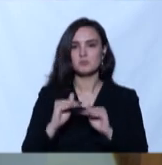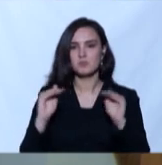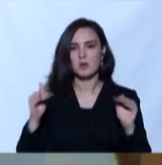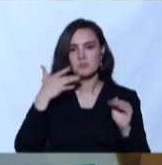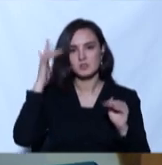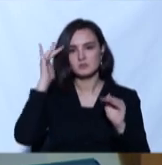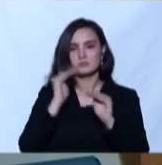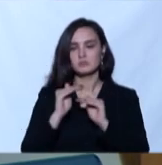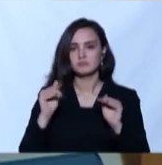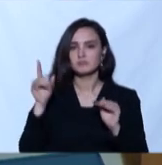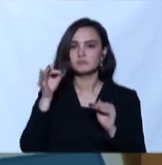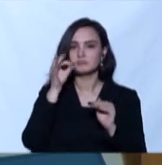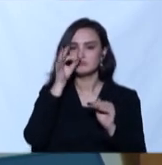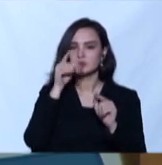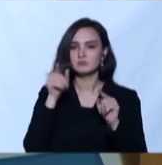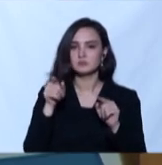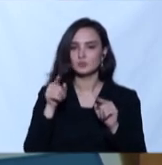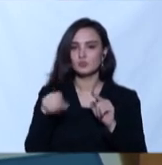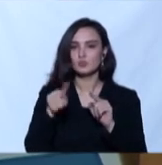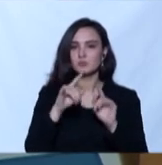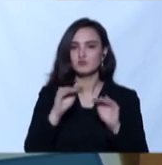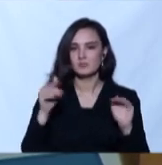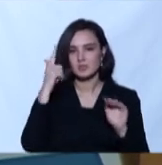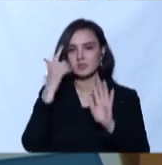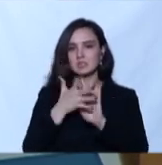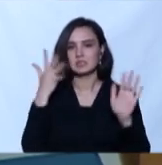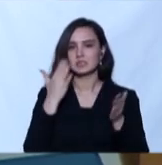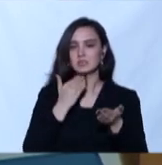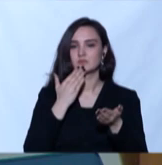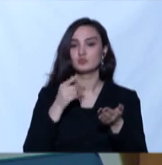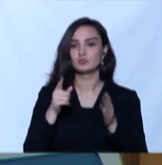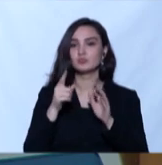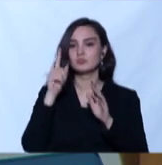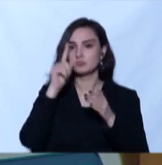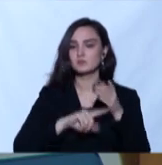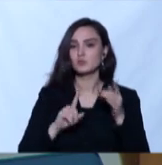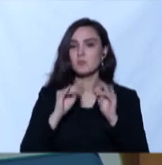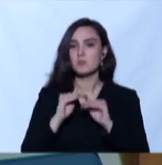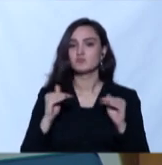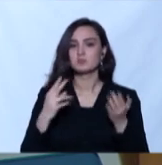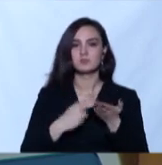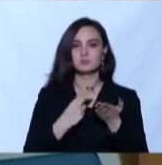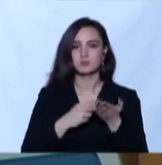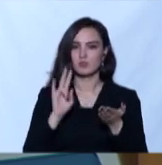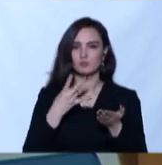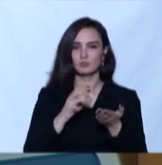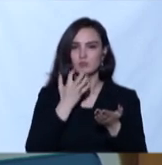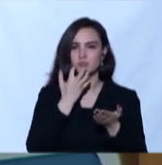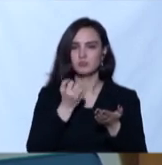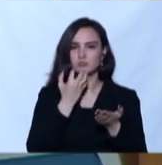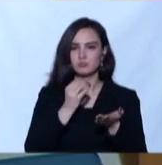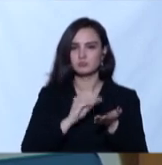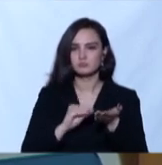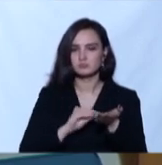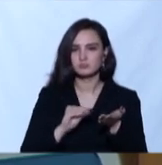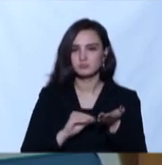that they would enjoy and be able to understand easily. He really believed that children's books should not be so violent